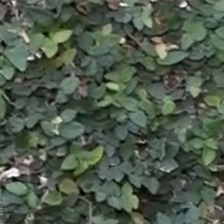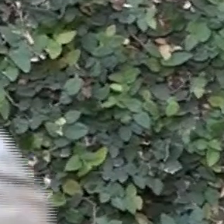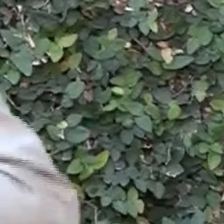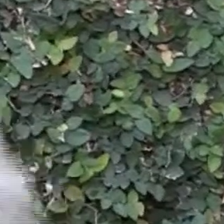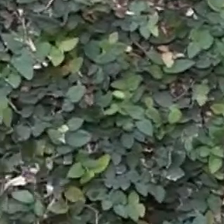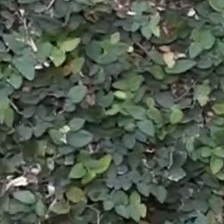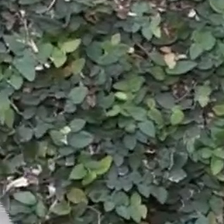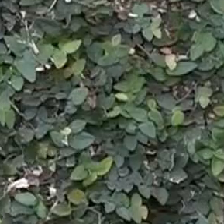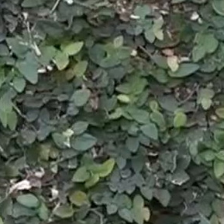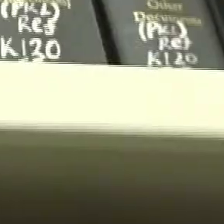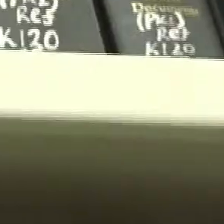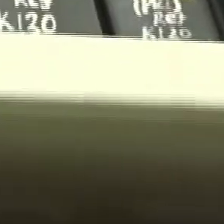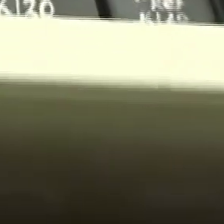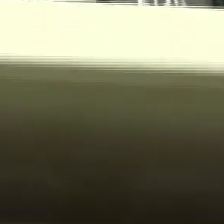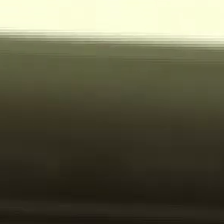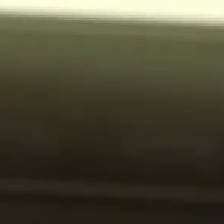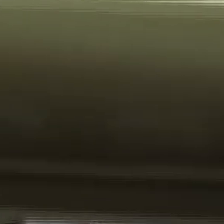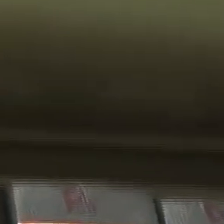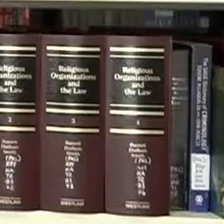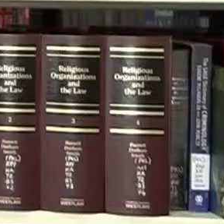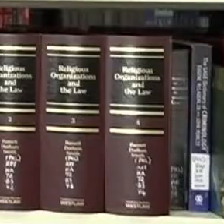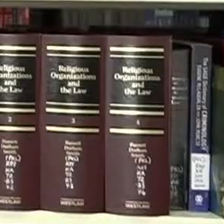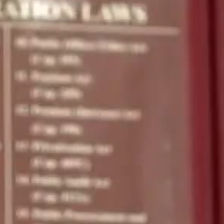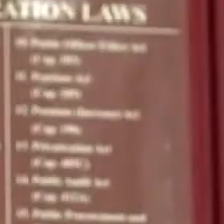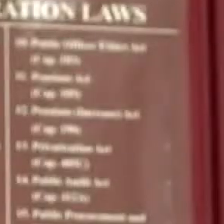Access to knowledge,